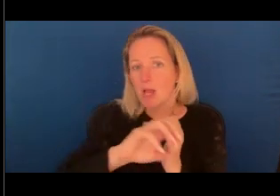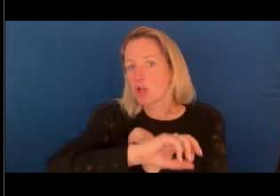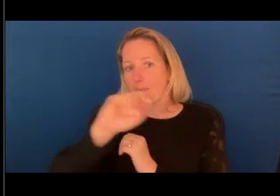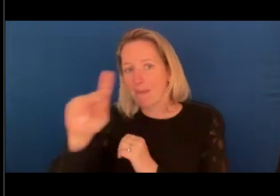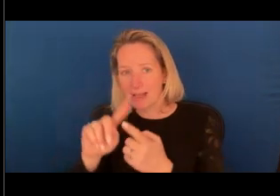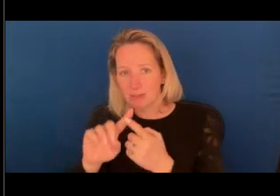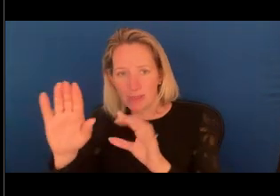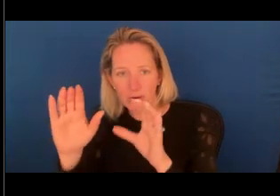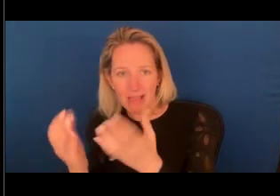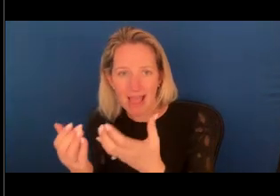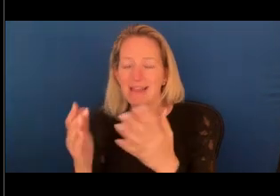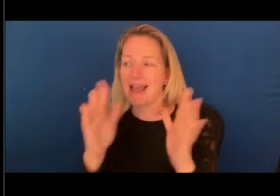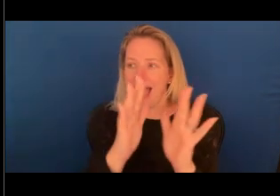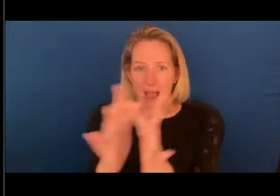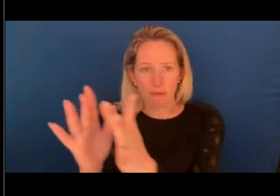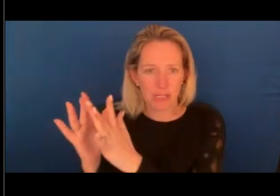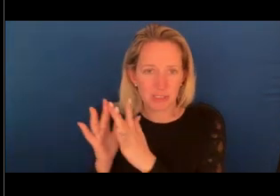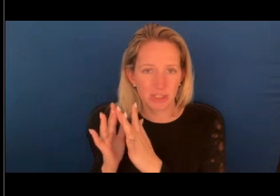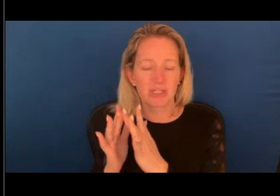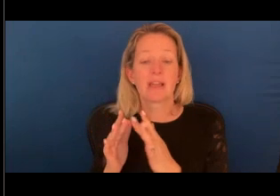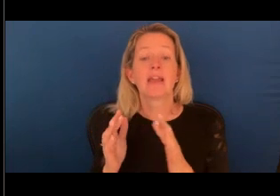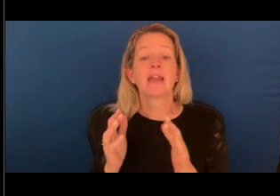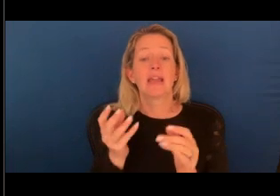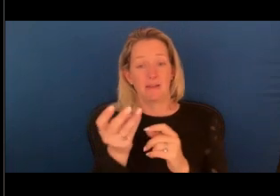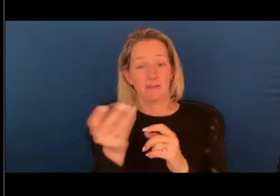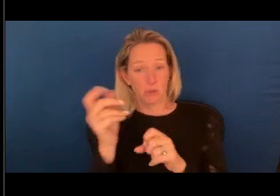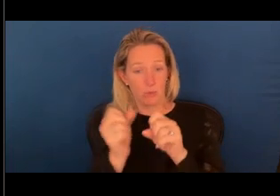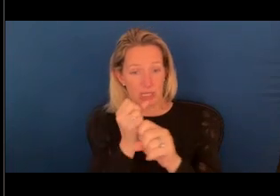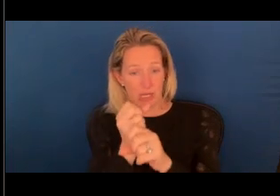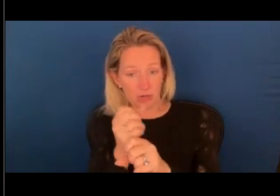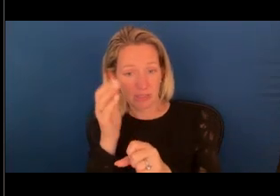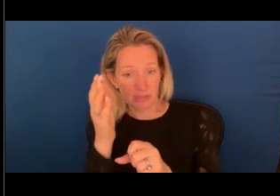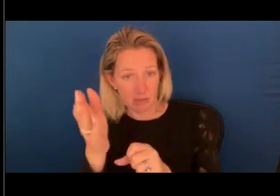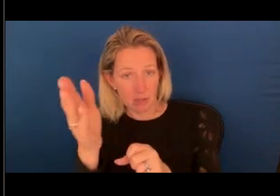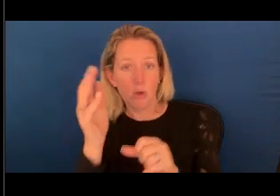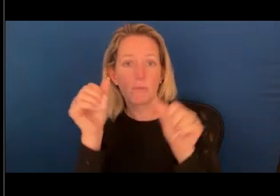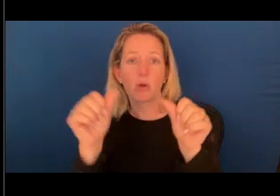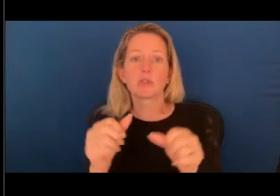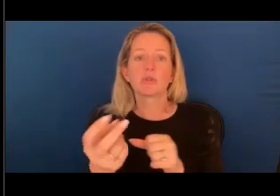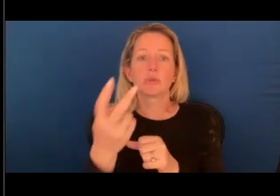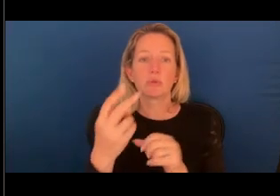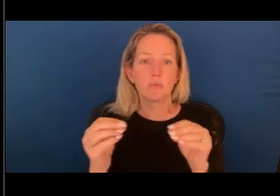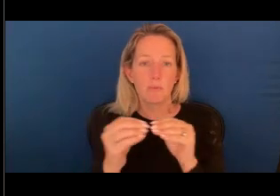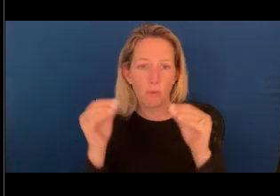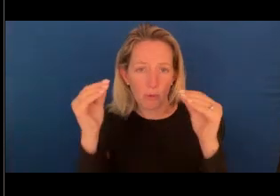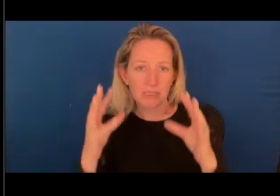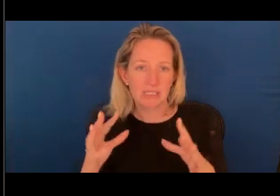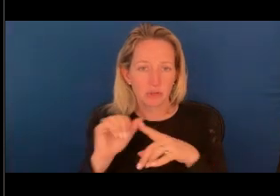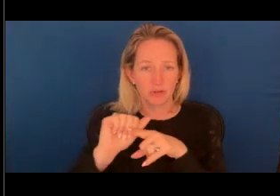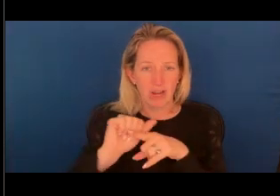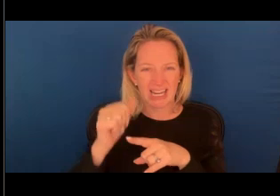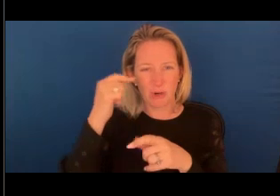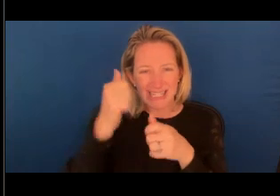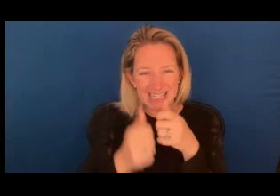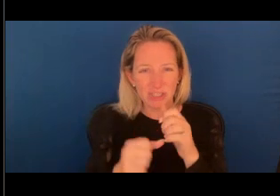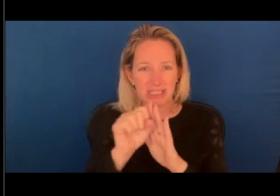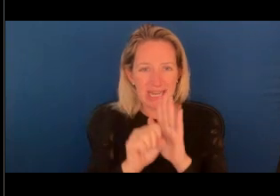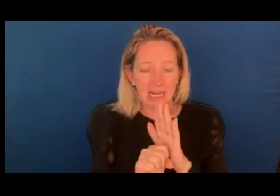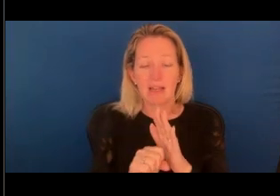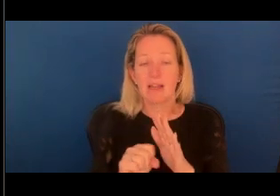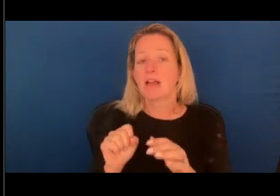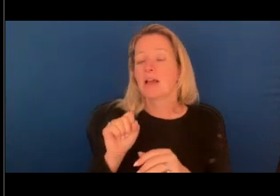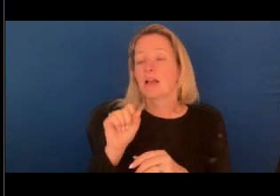on. And then in the following years, they'll host 2 more teacher trainings in each state. So there's 2 in